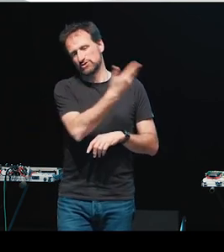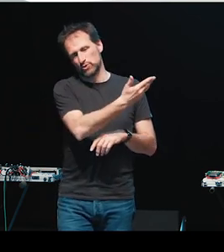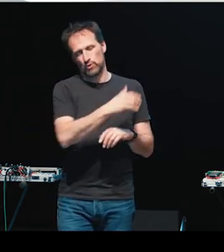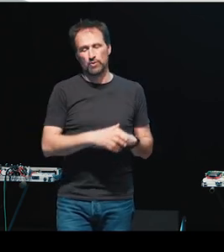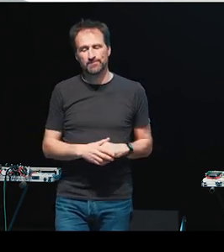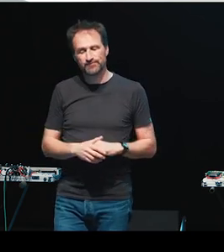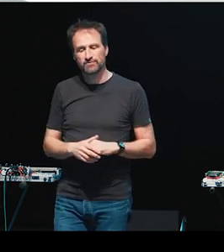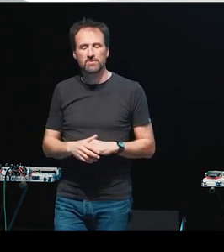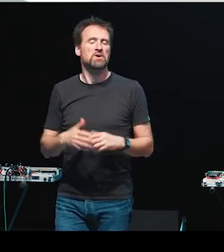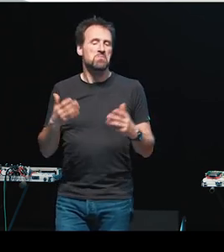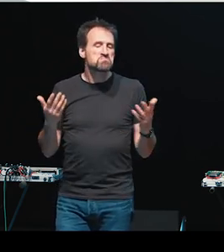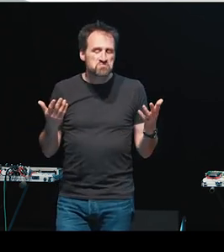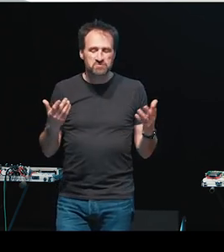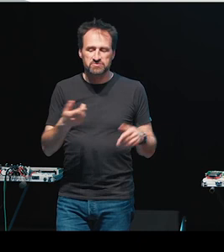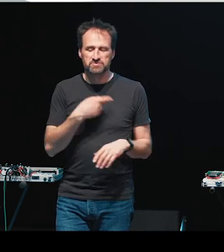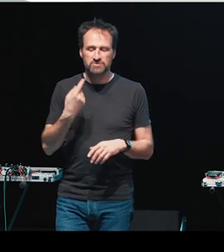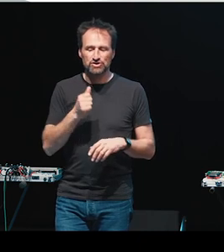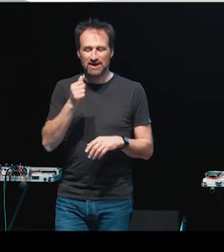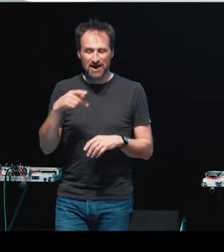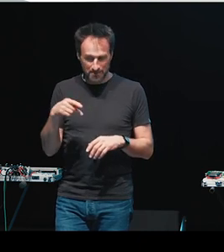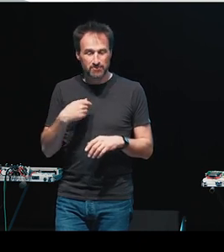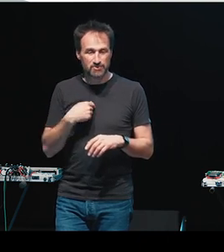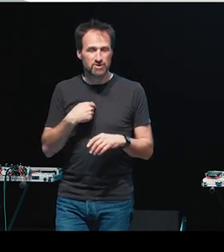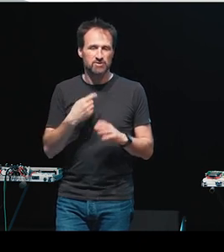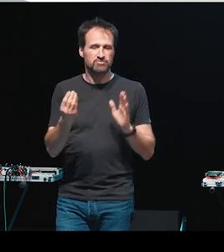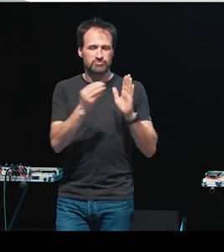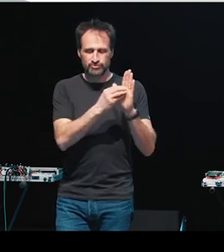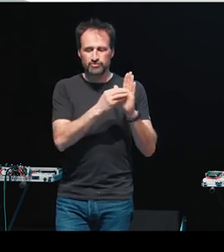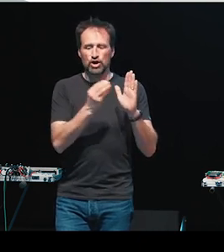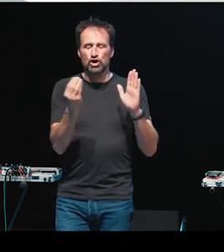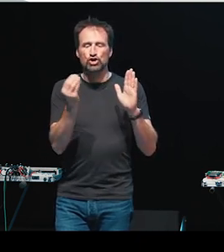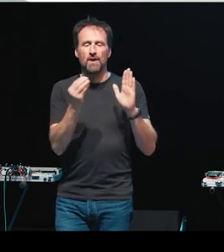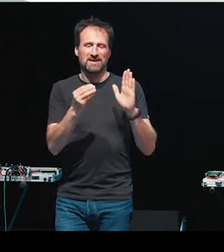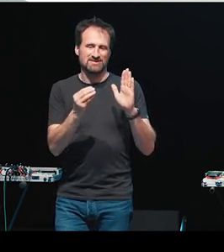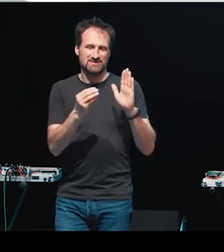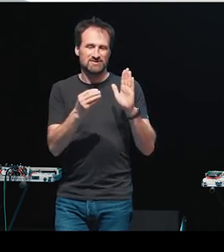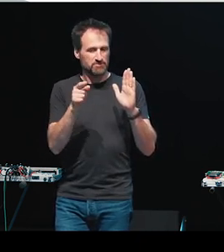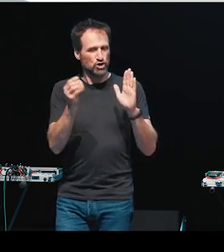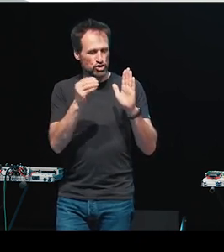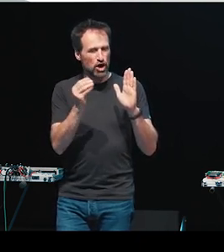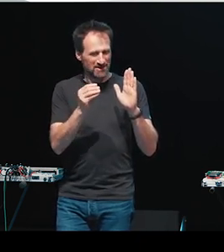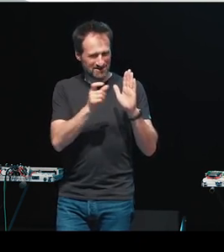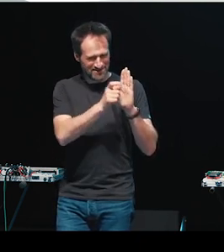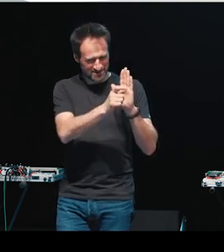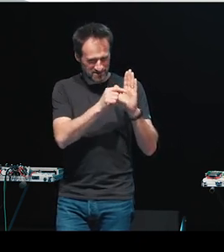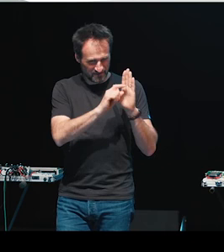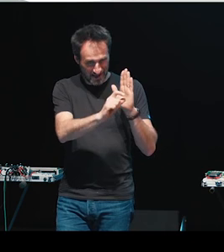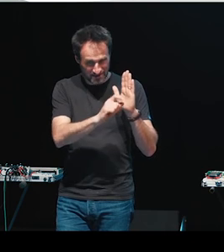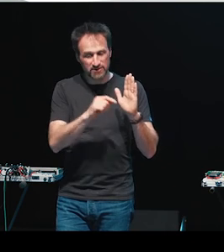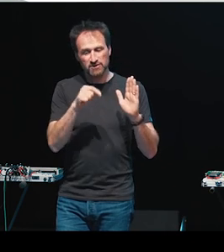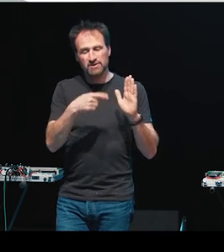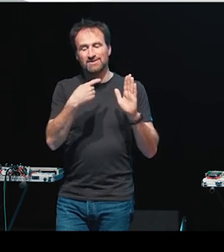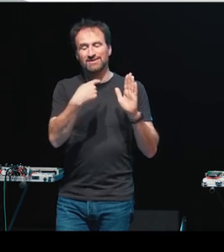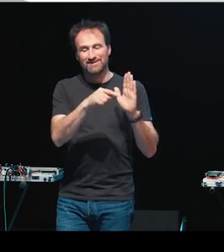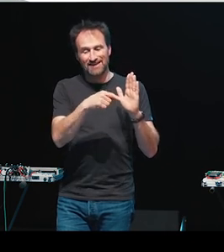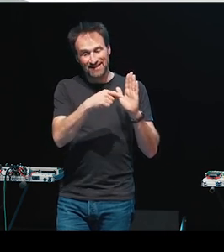So we say that it's slow to load comments in our app, so we added the defer directive to the comments field. And now there's multiple responses. In